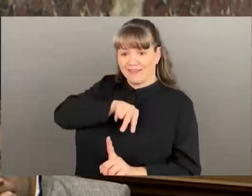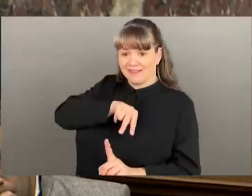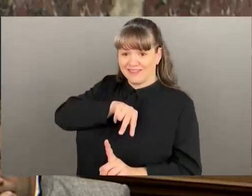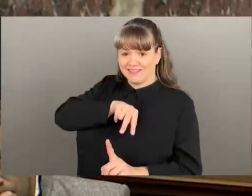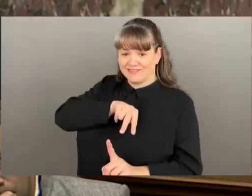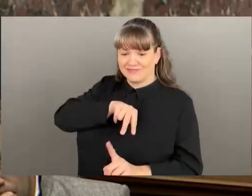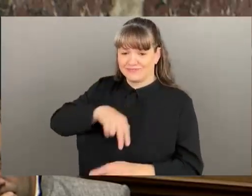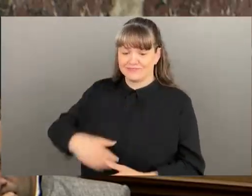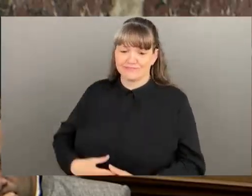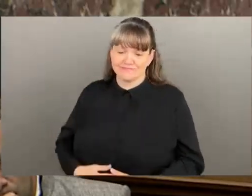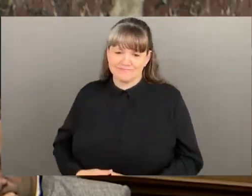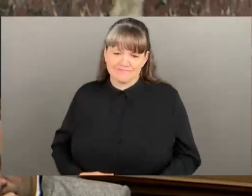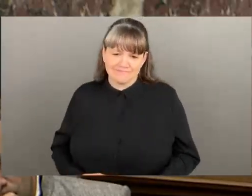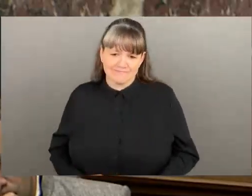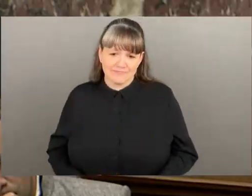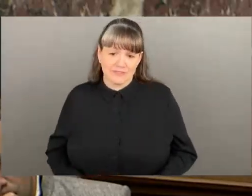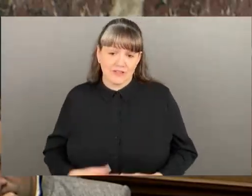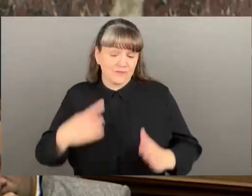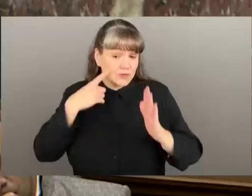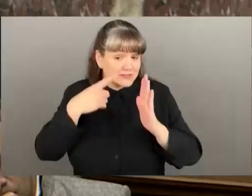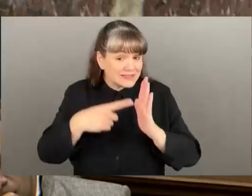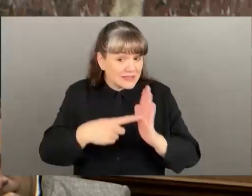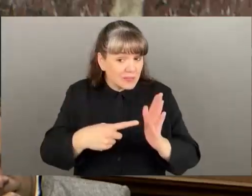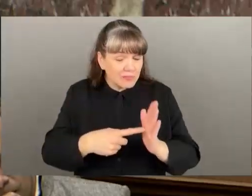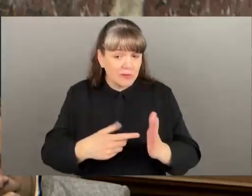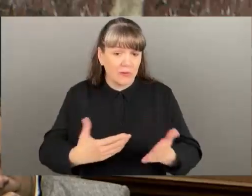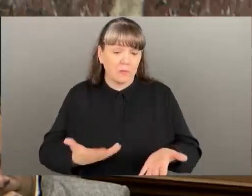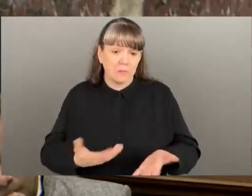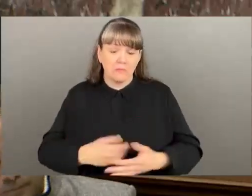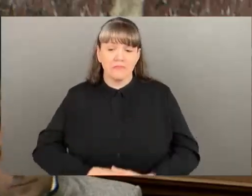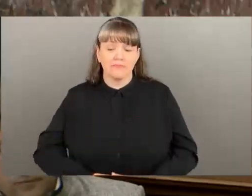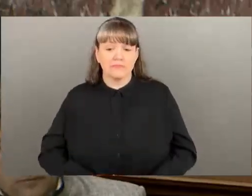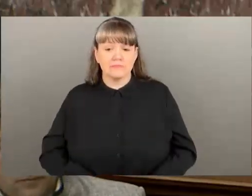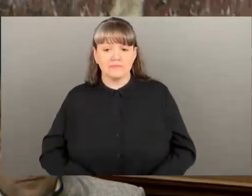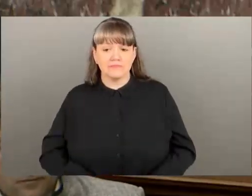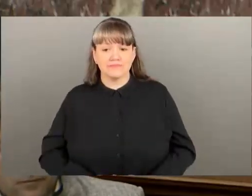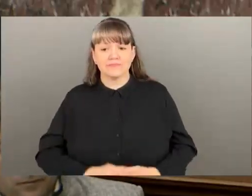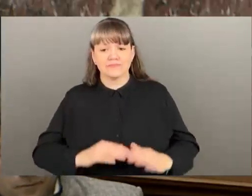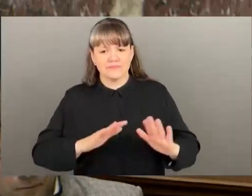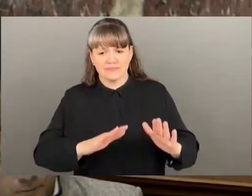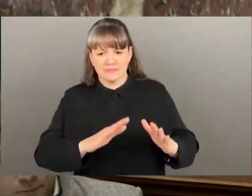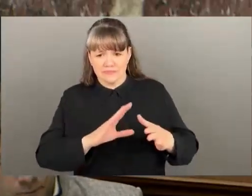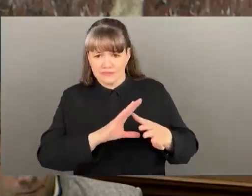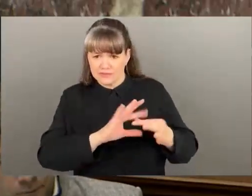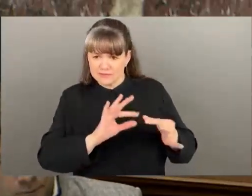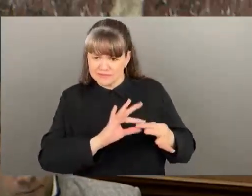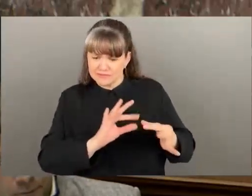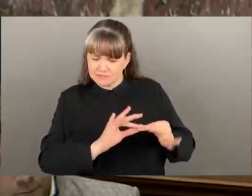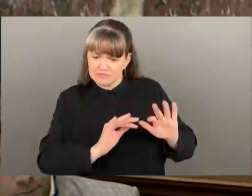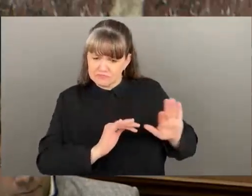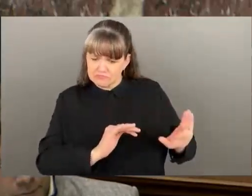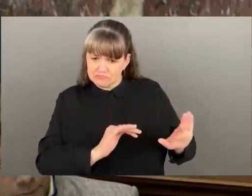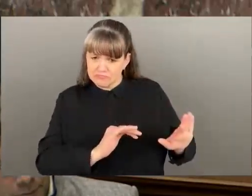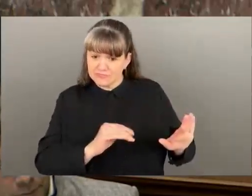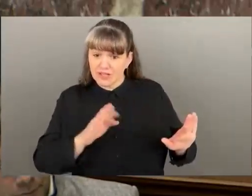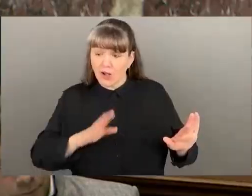despite what you said, crime across the province is going down. For example,